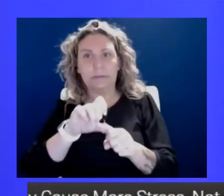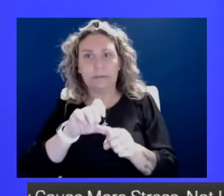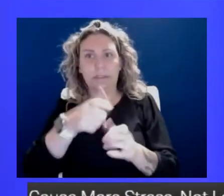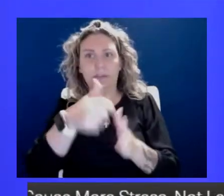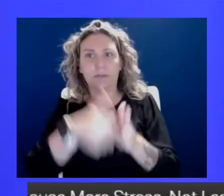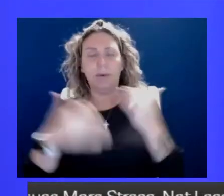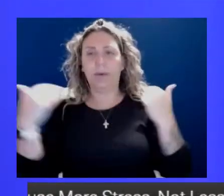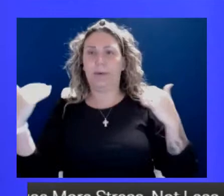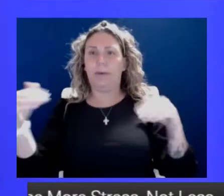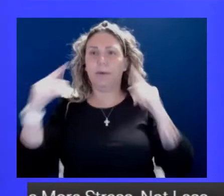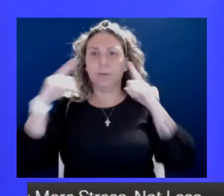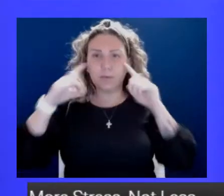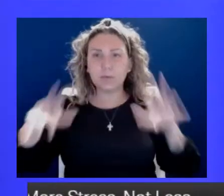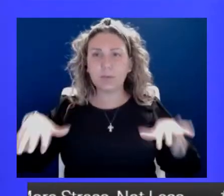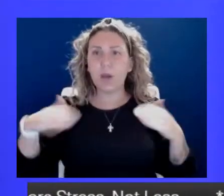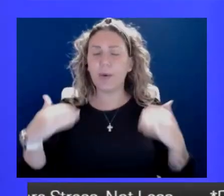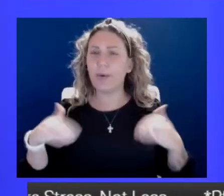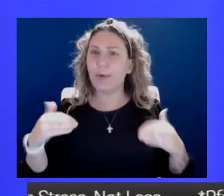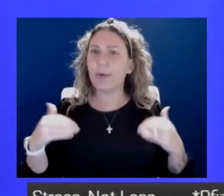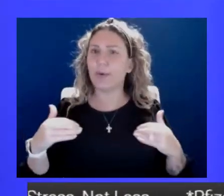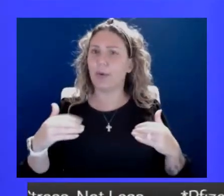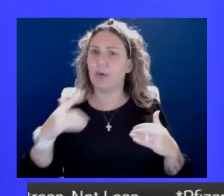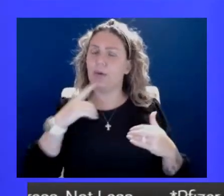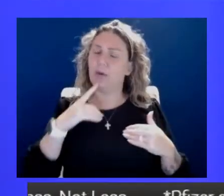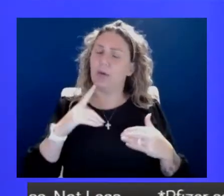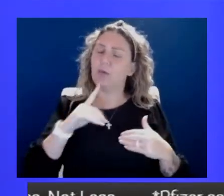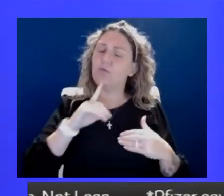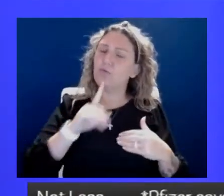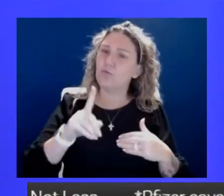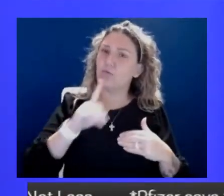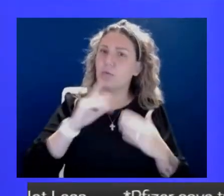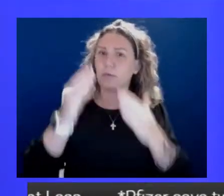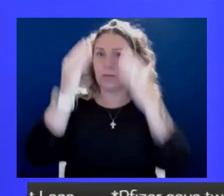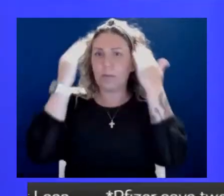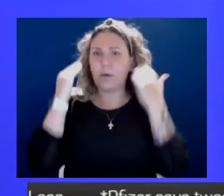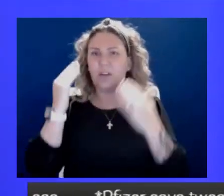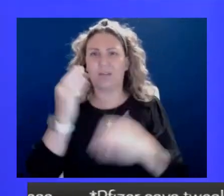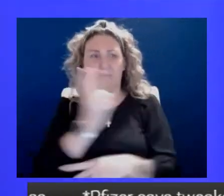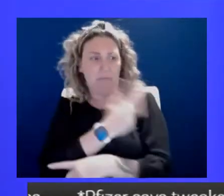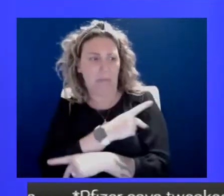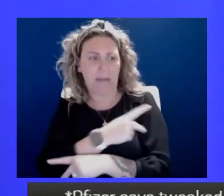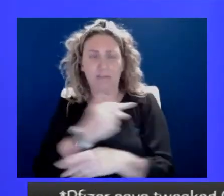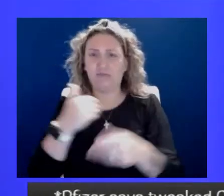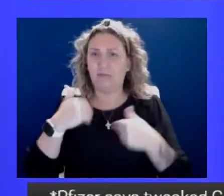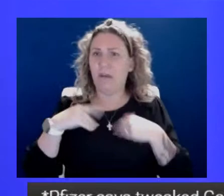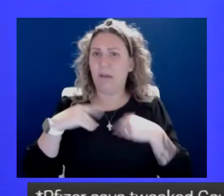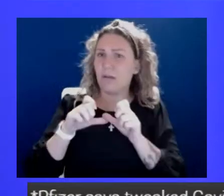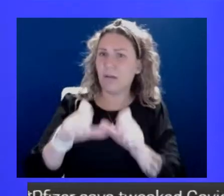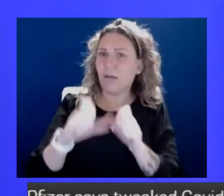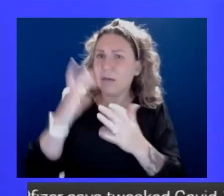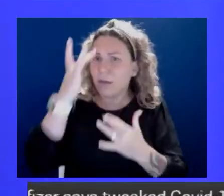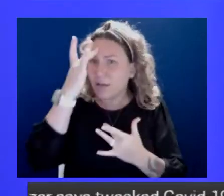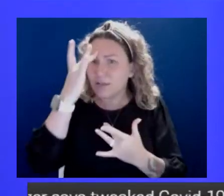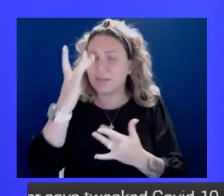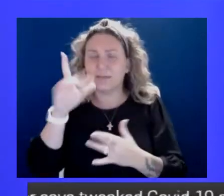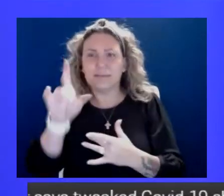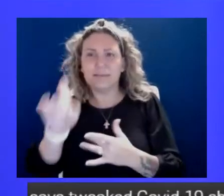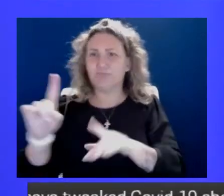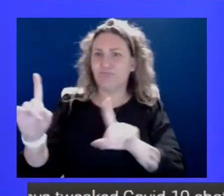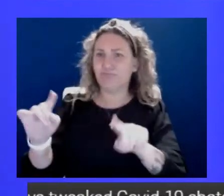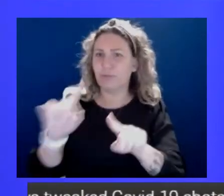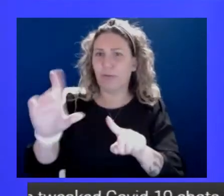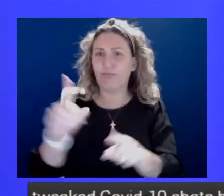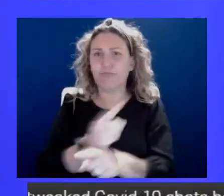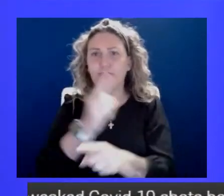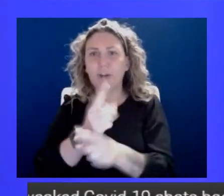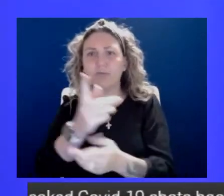It is taking a toll, especially for patients with chronic illnesses who need to get to their regular treatment. Patients like